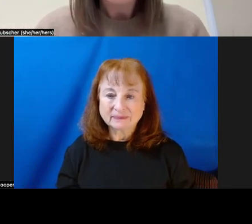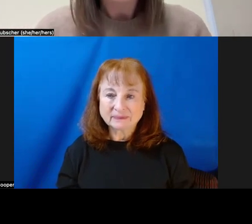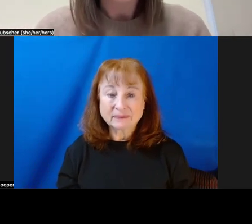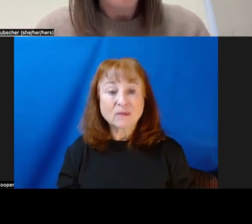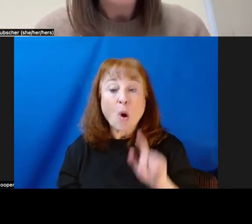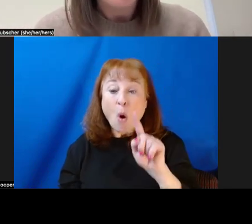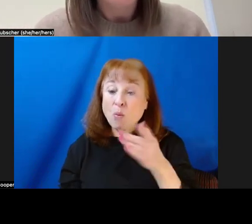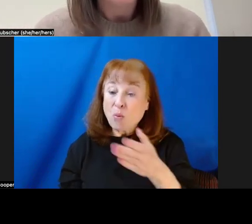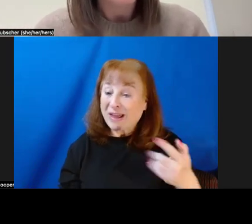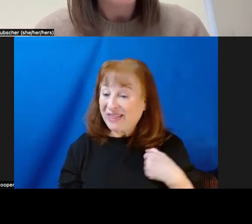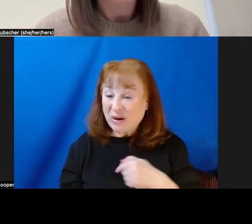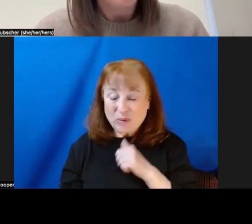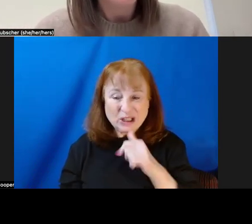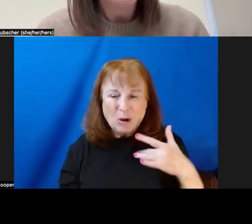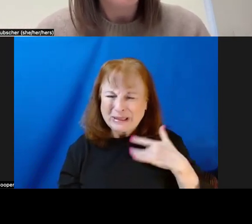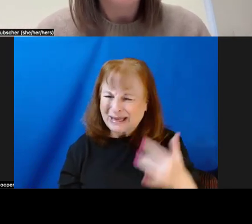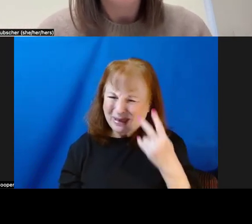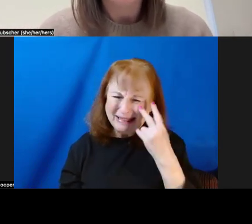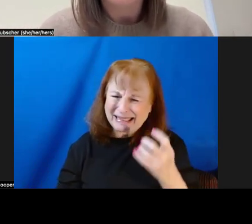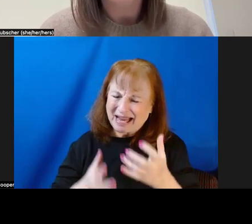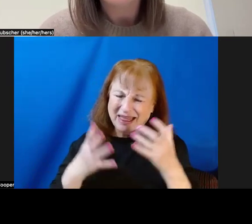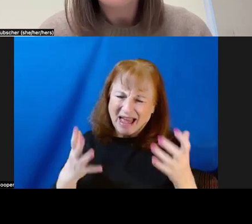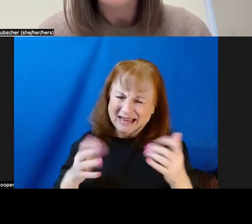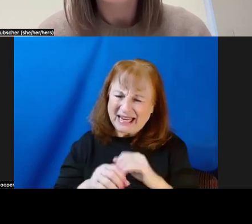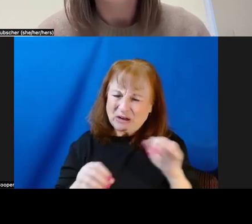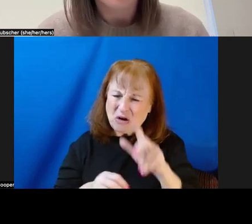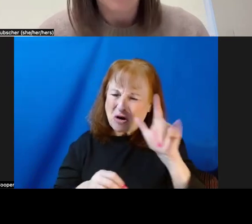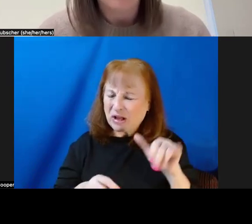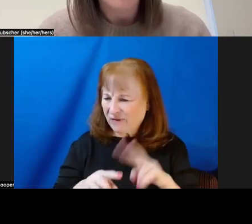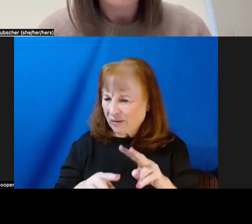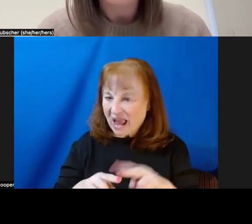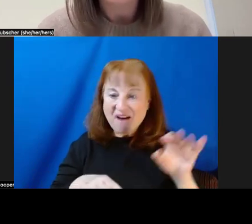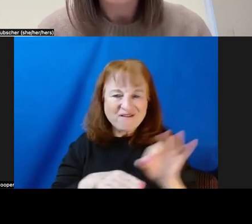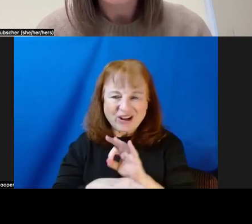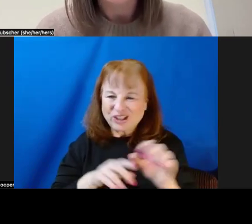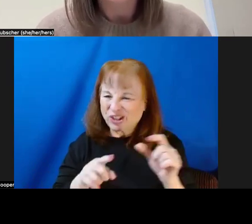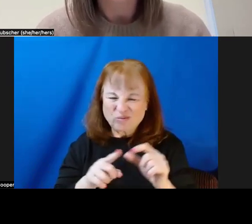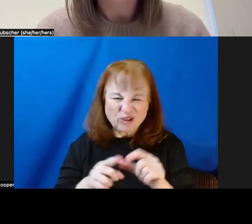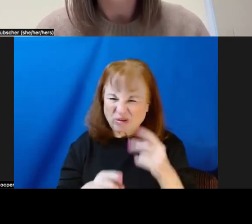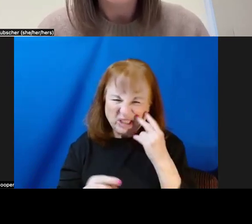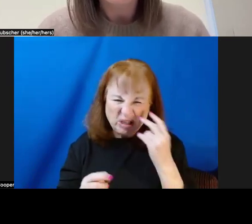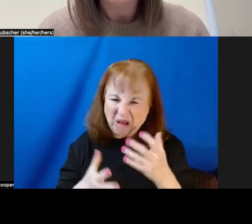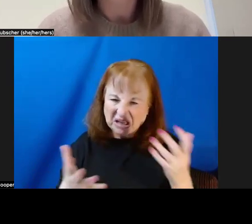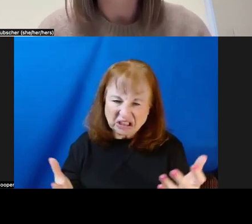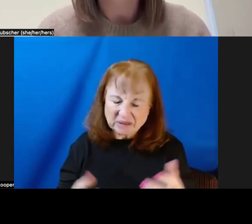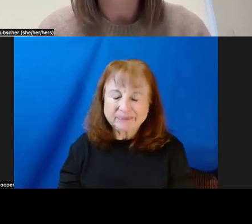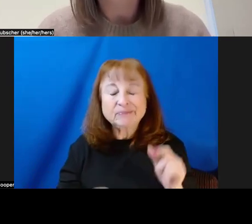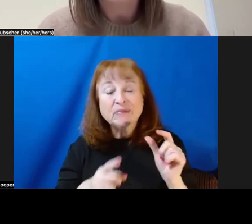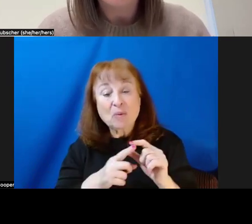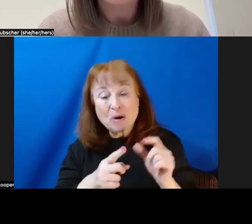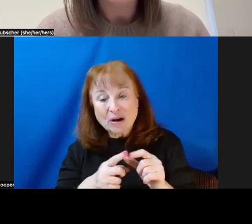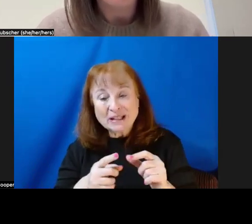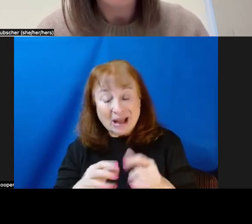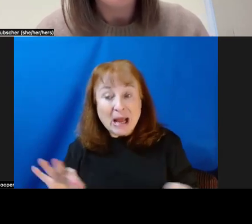One thing that we don't typically see a lot of in early vocabularies is function words. So these are words that play